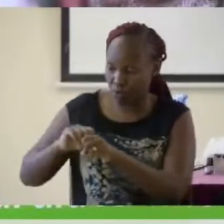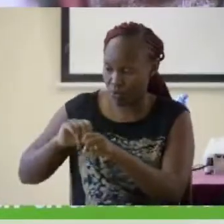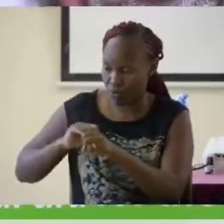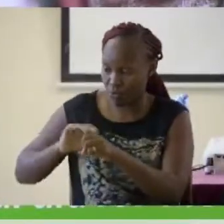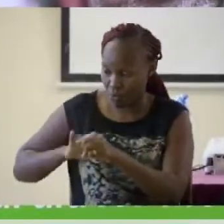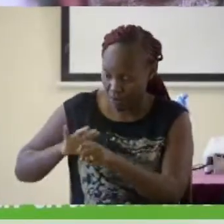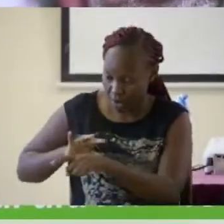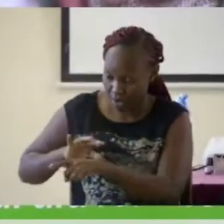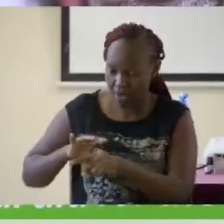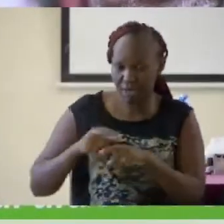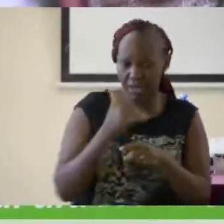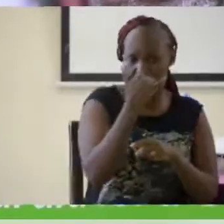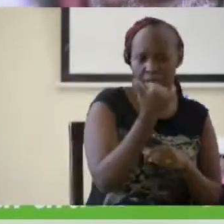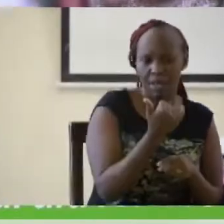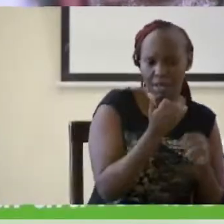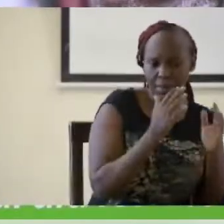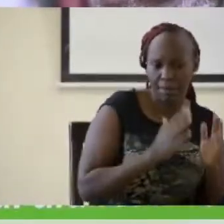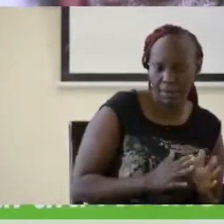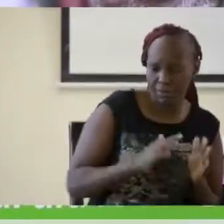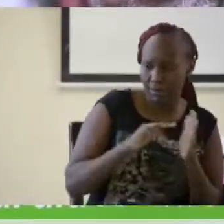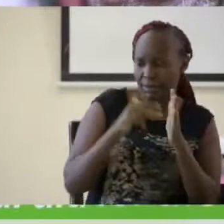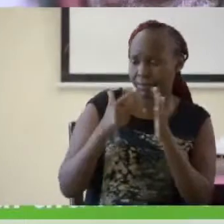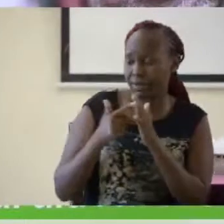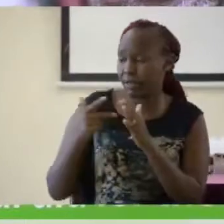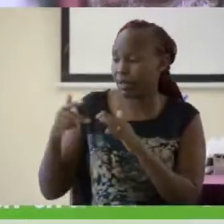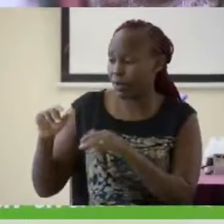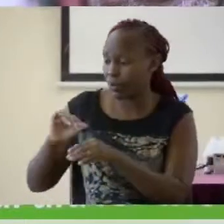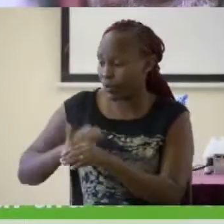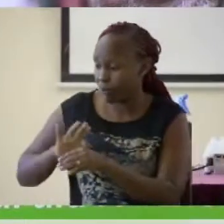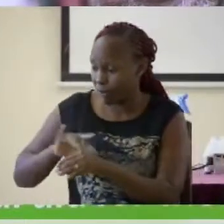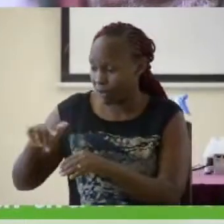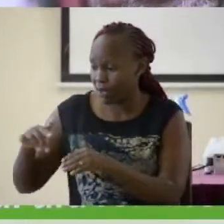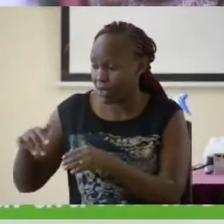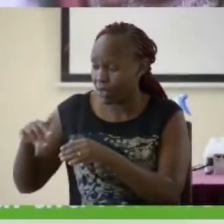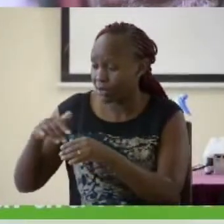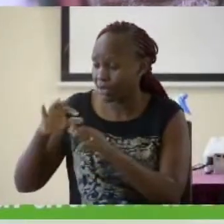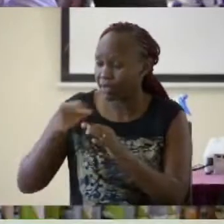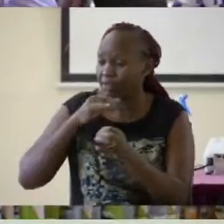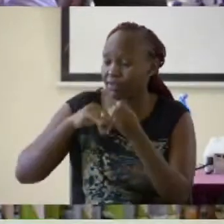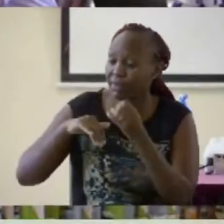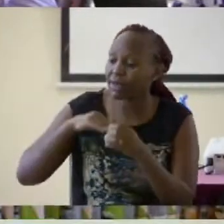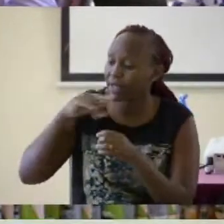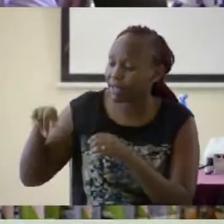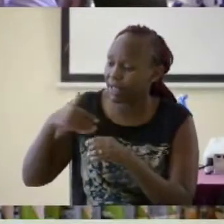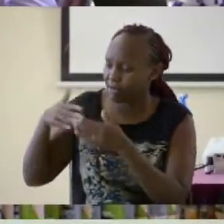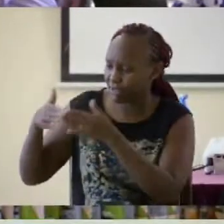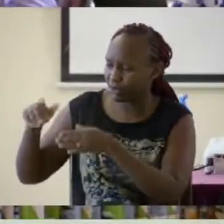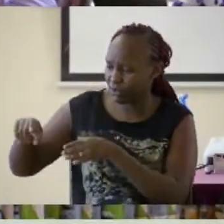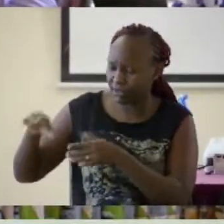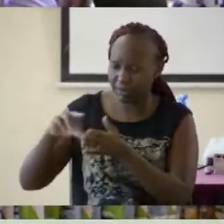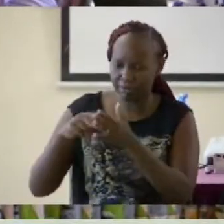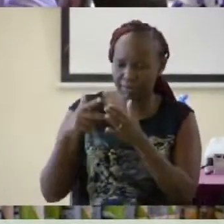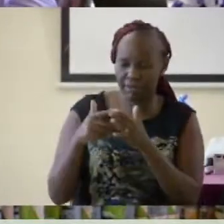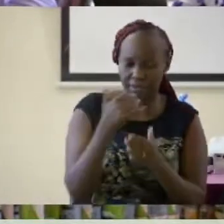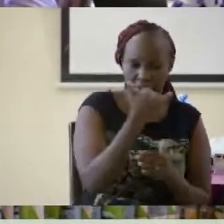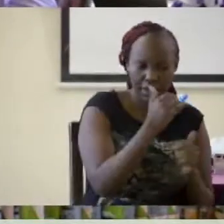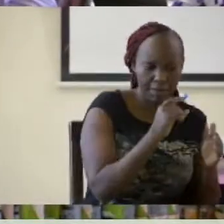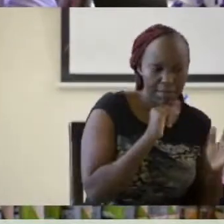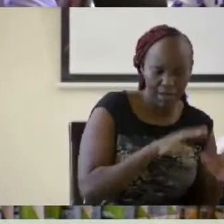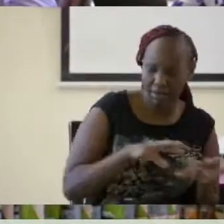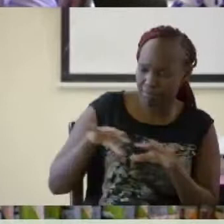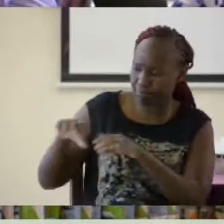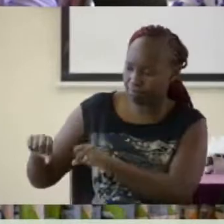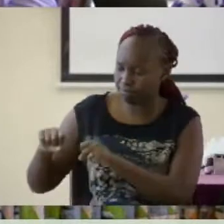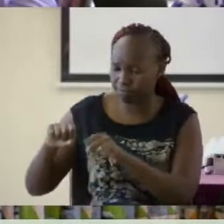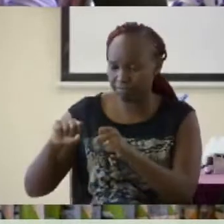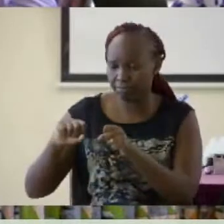and it made sense that when a widow is left, they also have sexual needs. So they are kept within the home. A younger